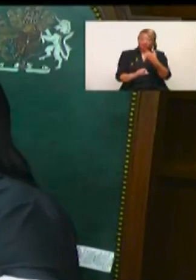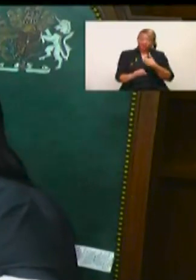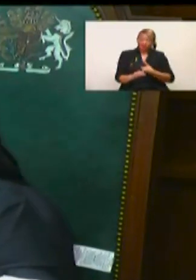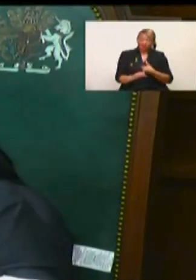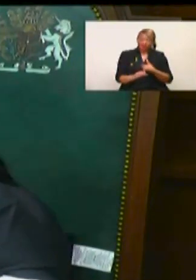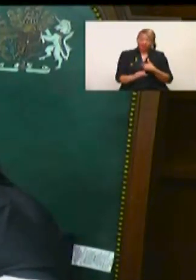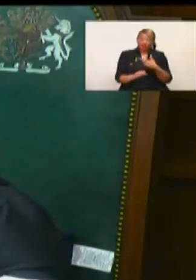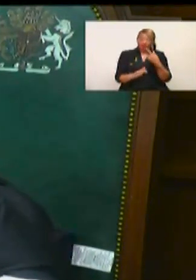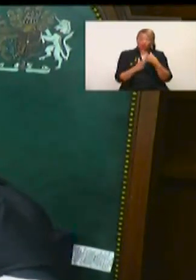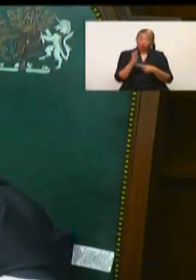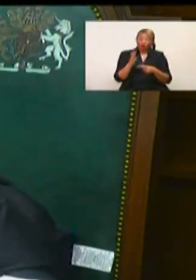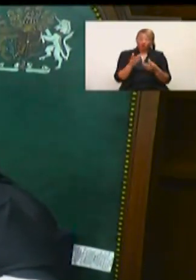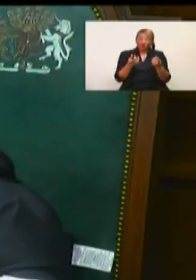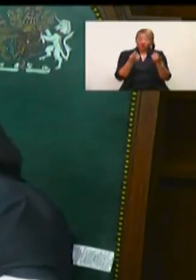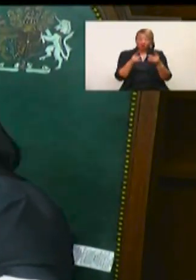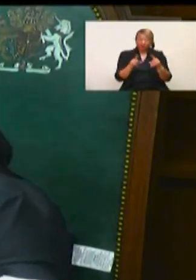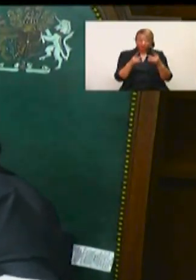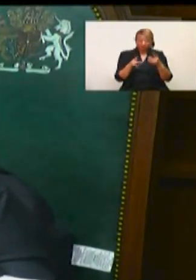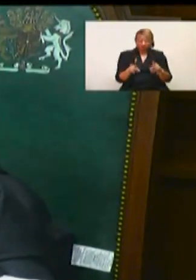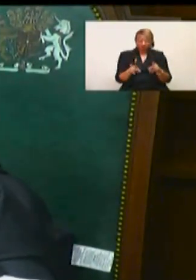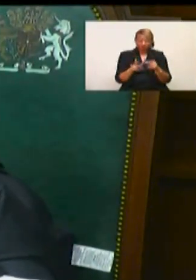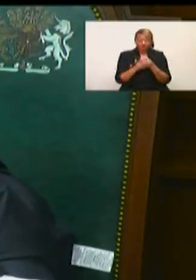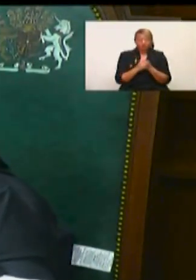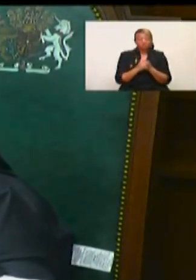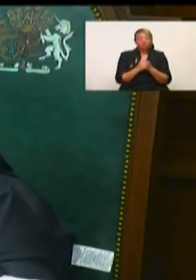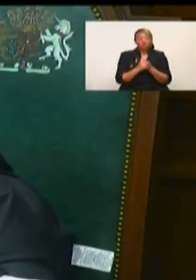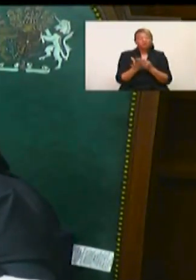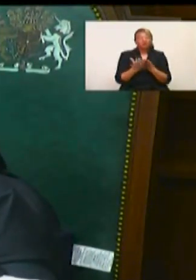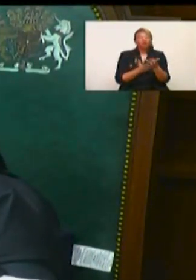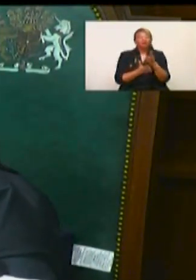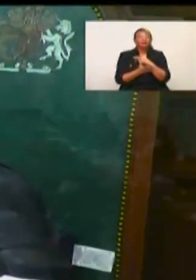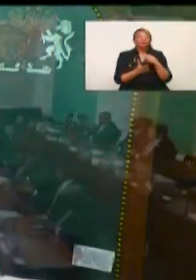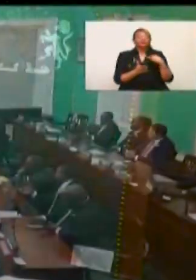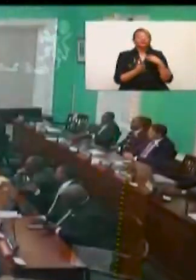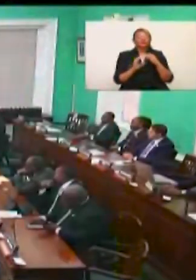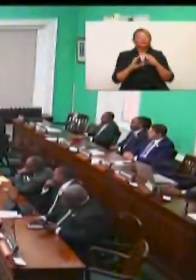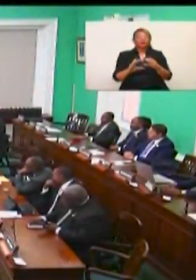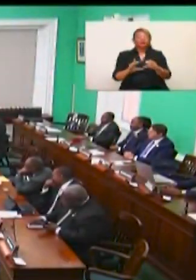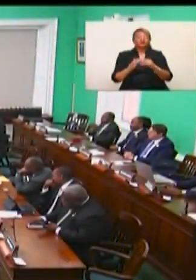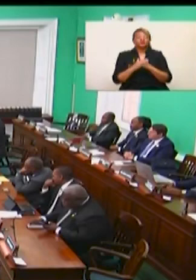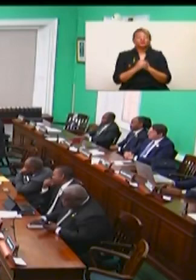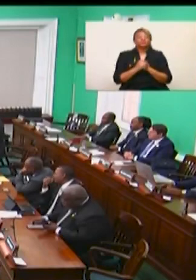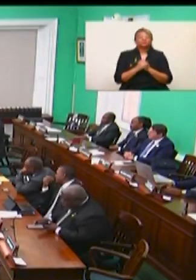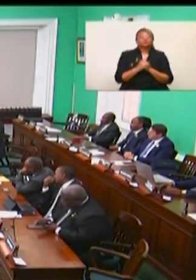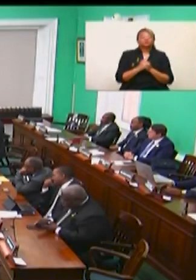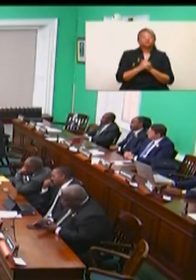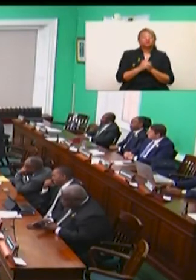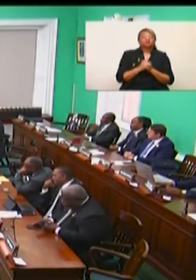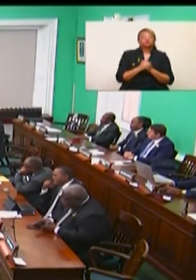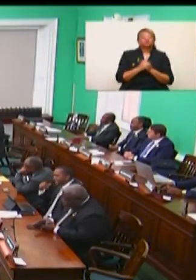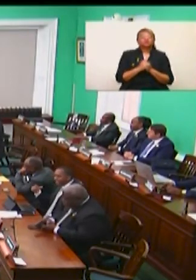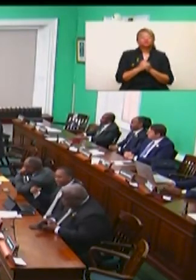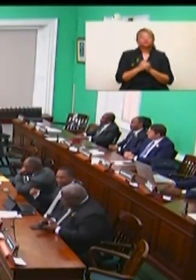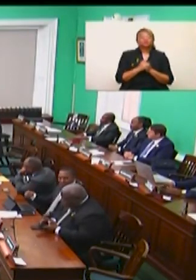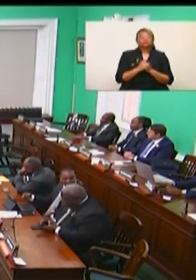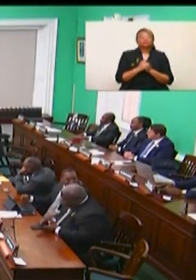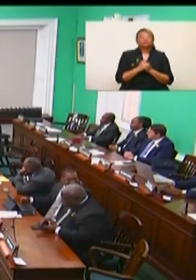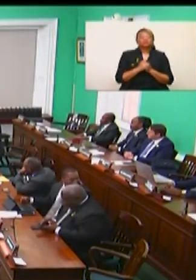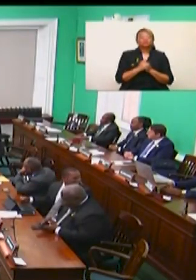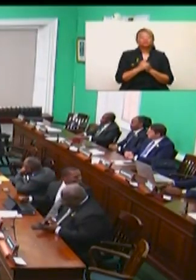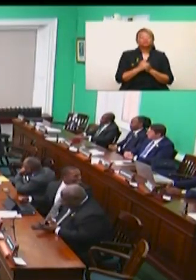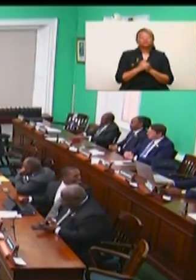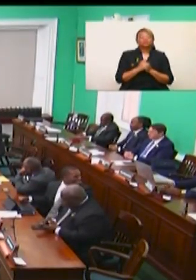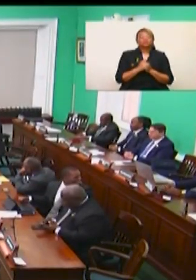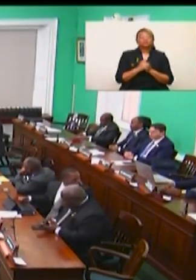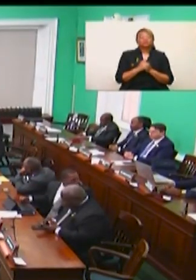what transpired. Honourable Member for Carmichael, the Member for West Grand Bahama and Bimini.